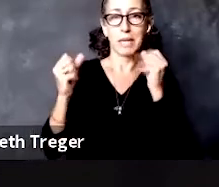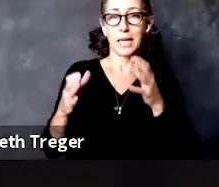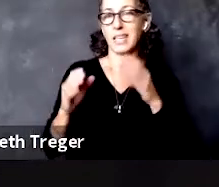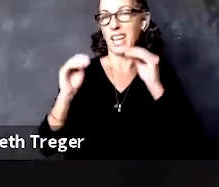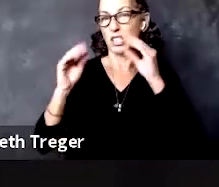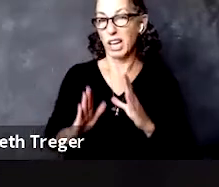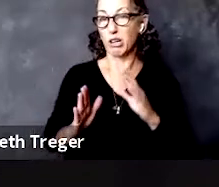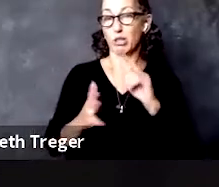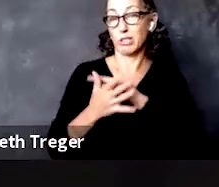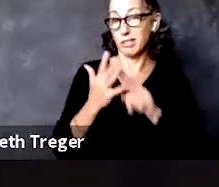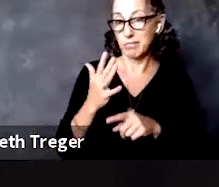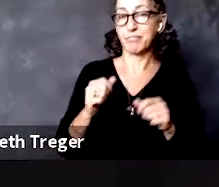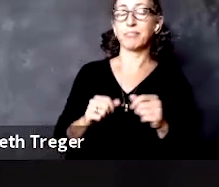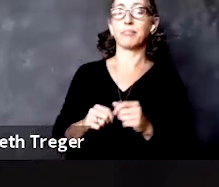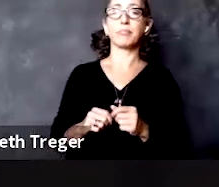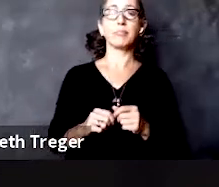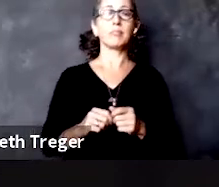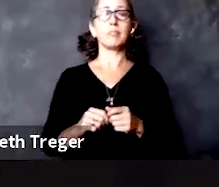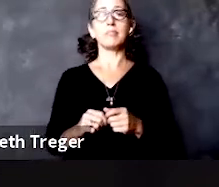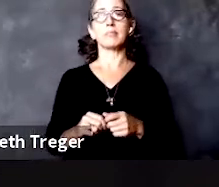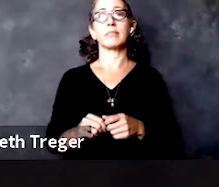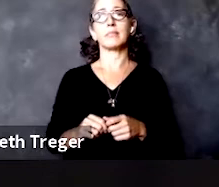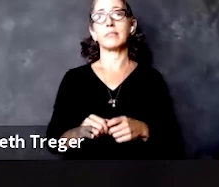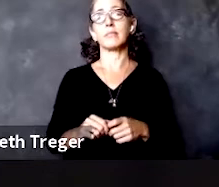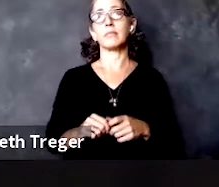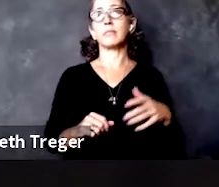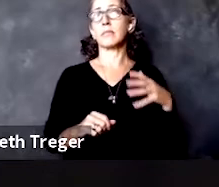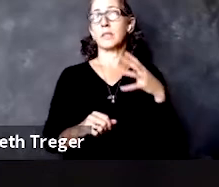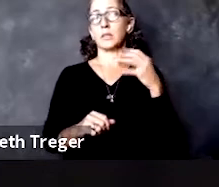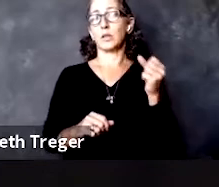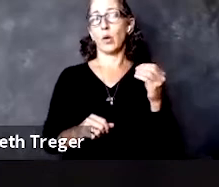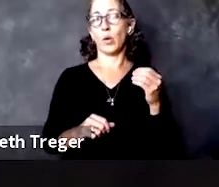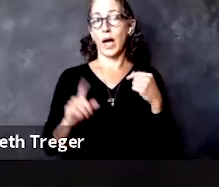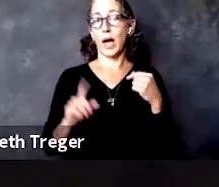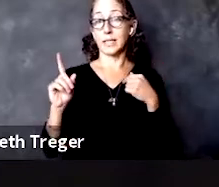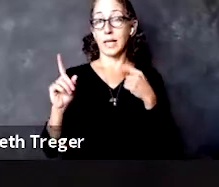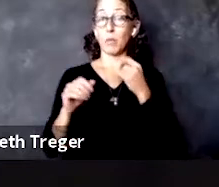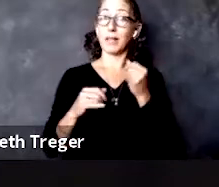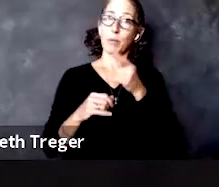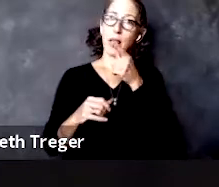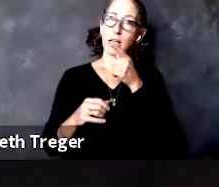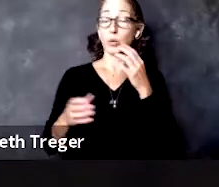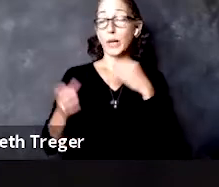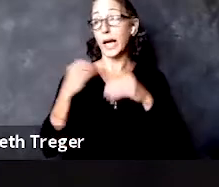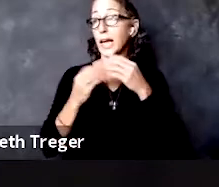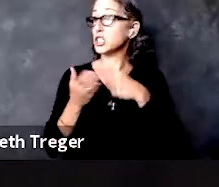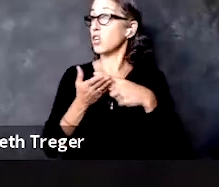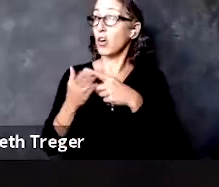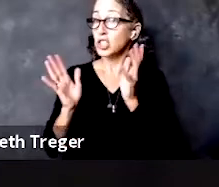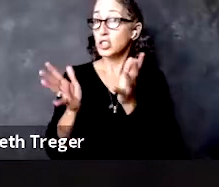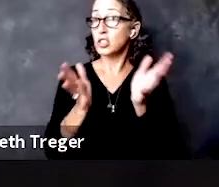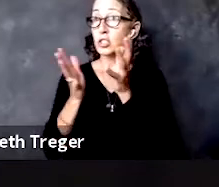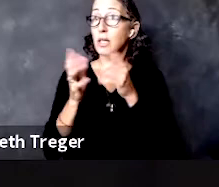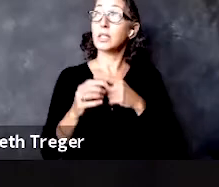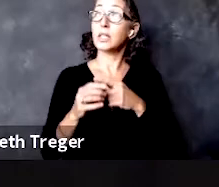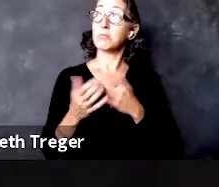in other museums. And so I said, at the end of lunch, I said, excuse me, I'm going to change my clothes now